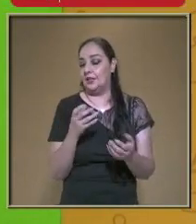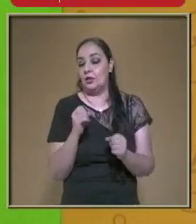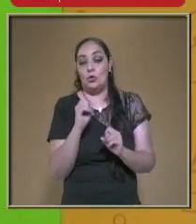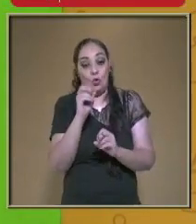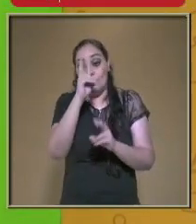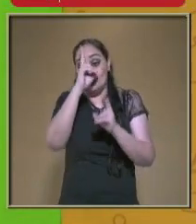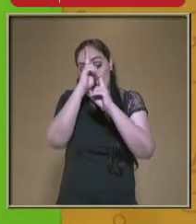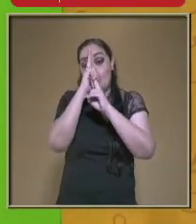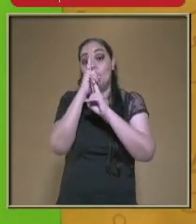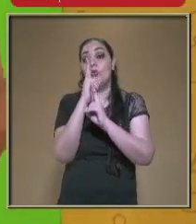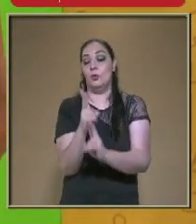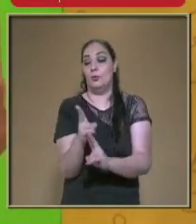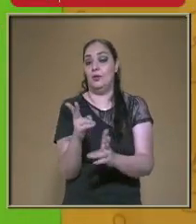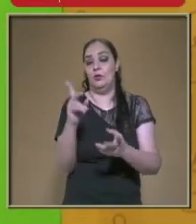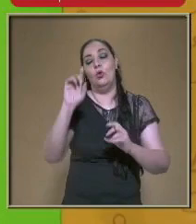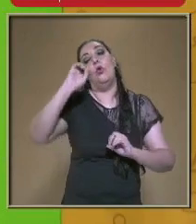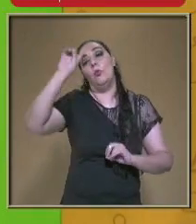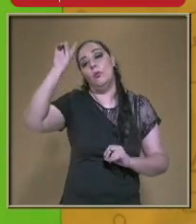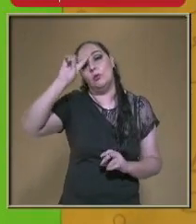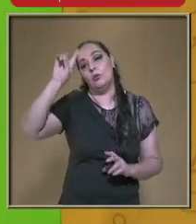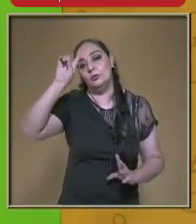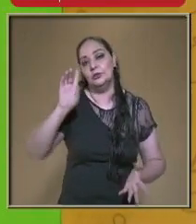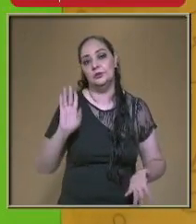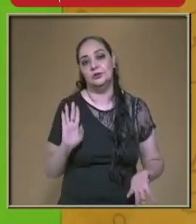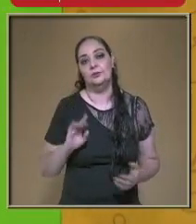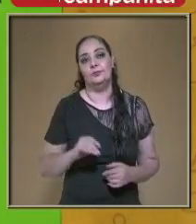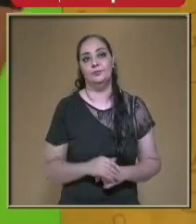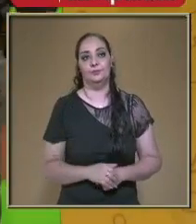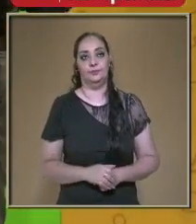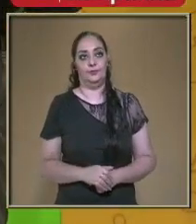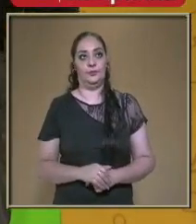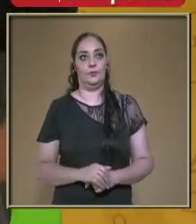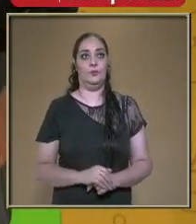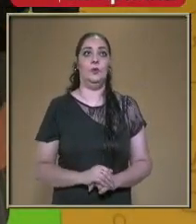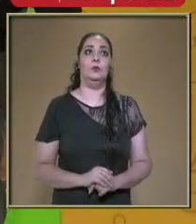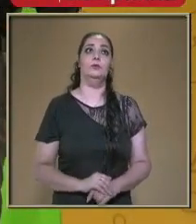that it's like a recommendation, okay?